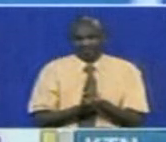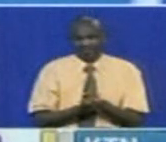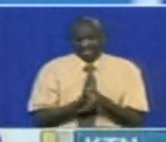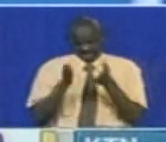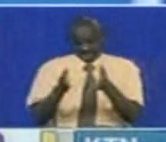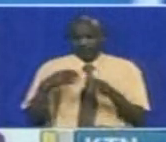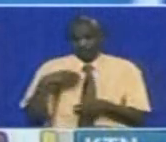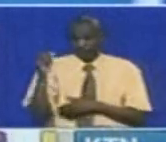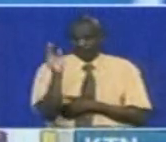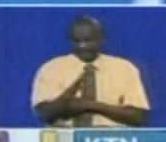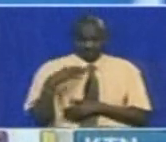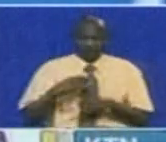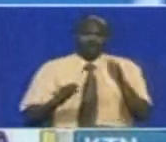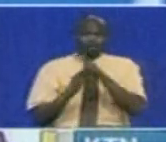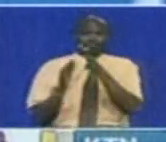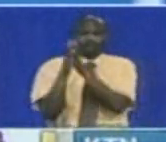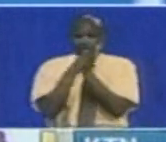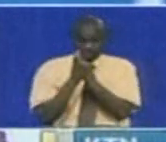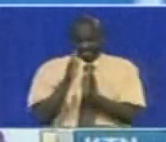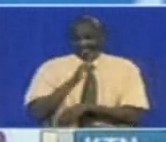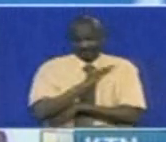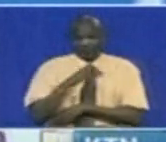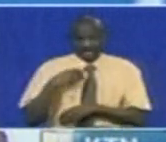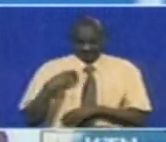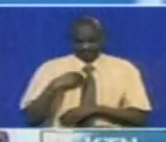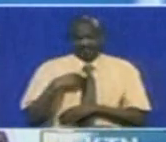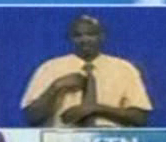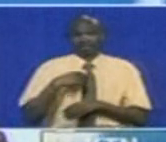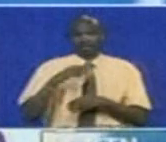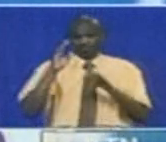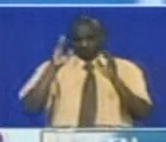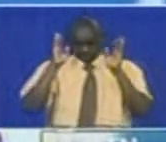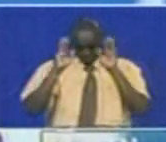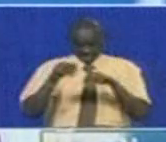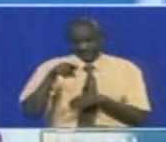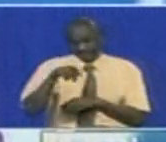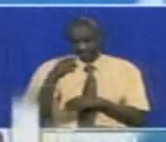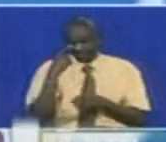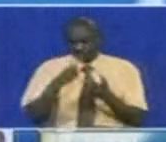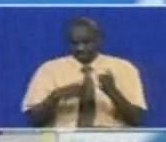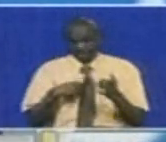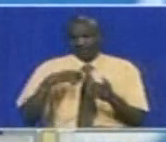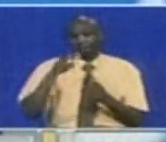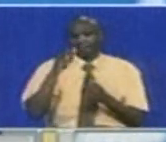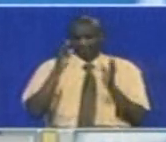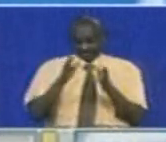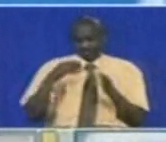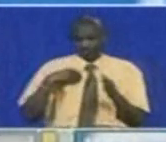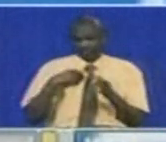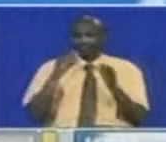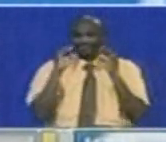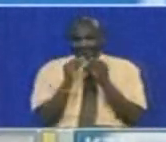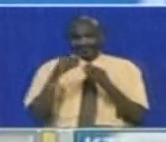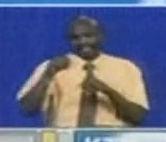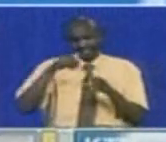Right, let's now take you back to our top story this evening. Radical Muslim cleric Abu Bakr Sharif, alias Makaburi, has been shot dead